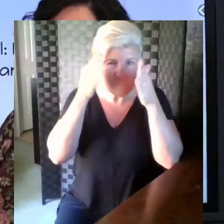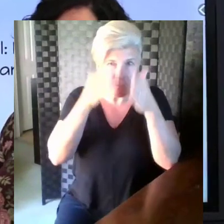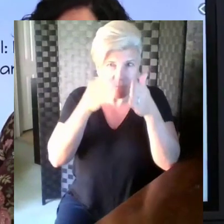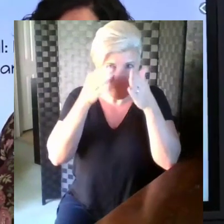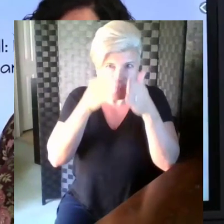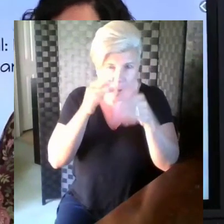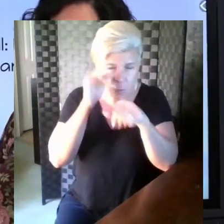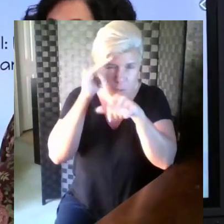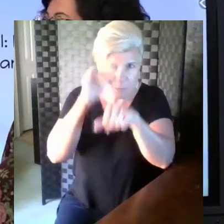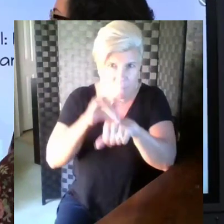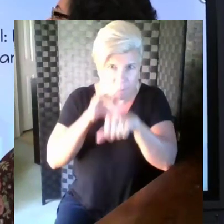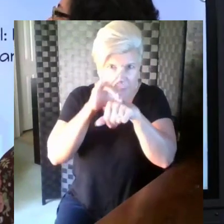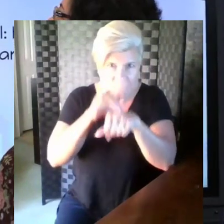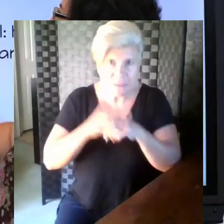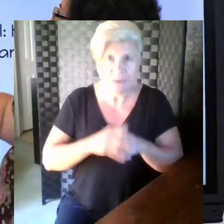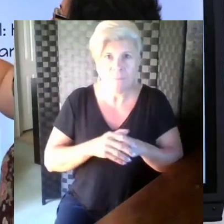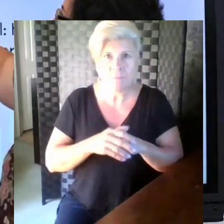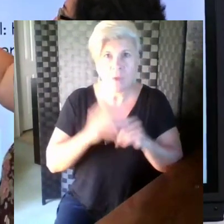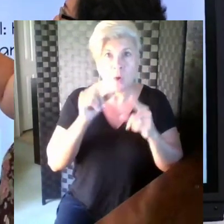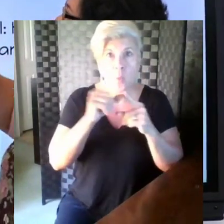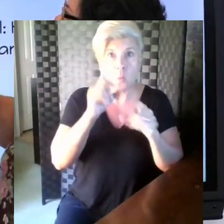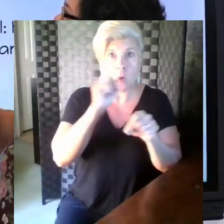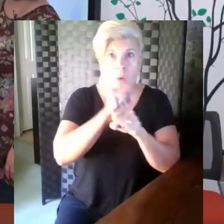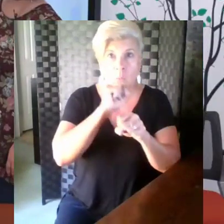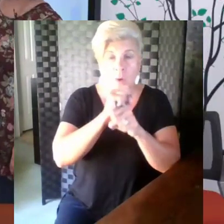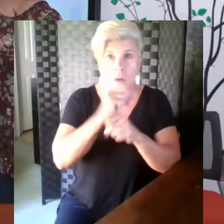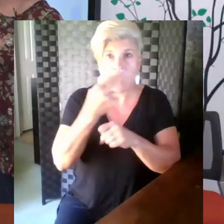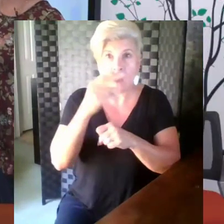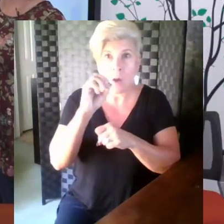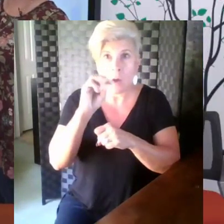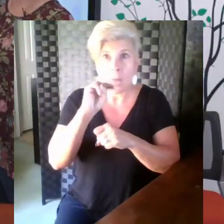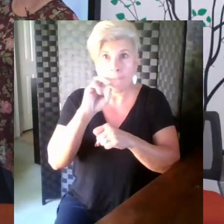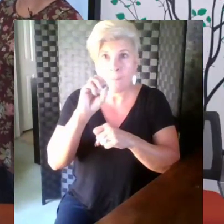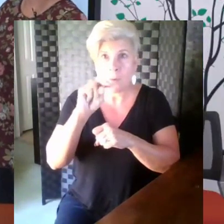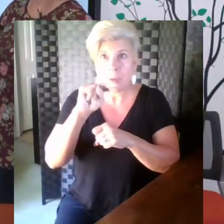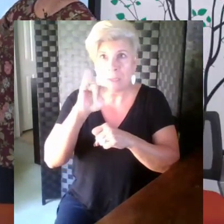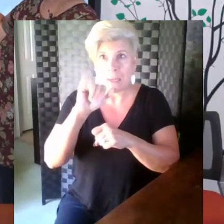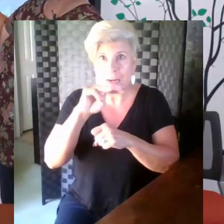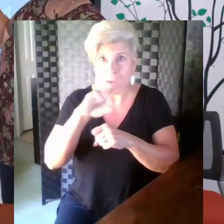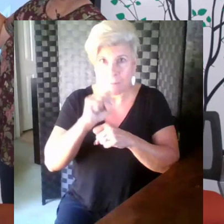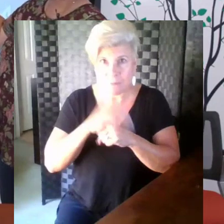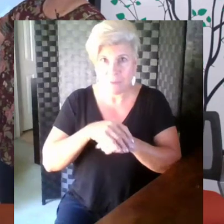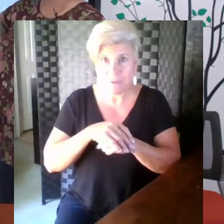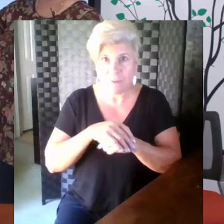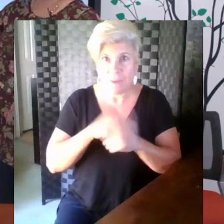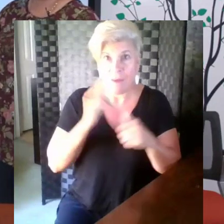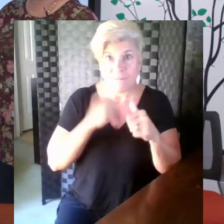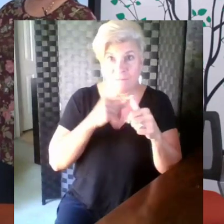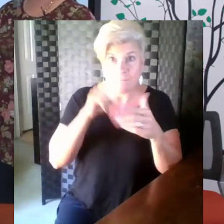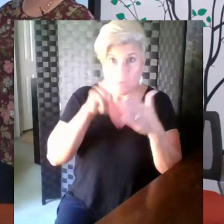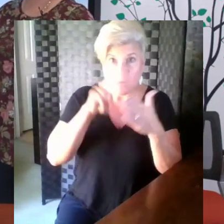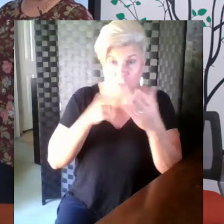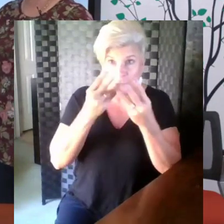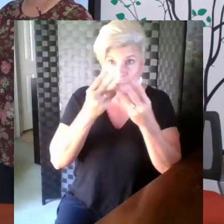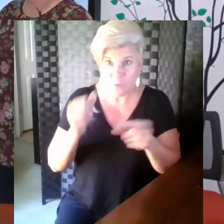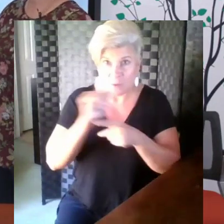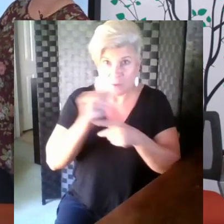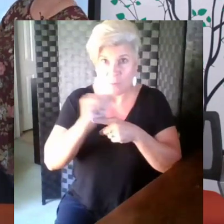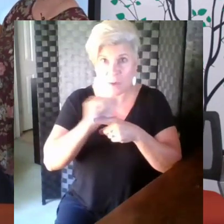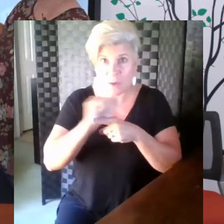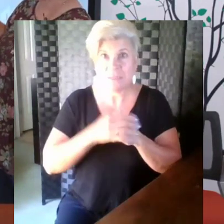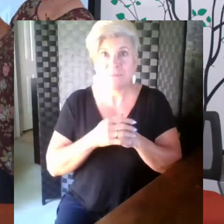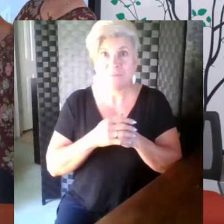mindset like we always start. Then we're going to do some word work with homonyms. We will do a first read of a fluency